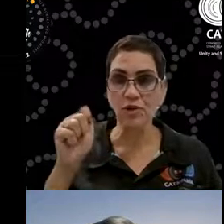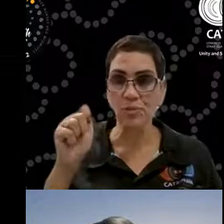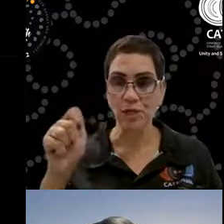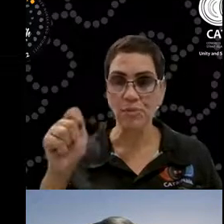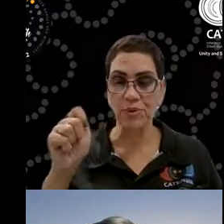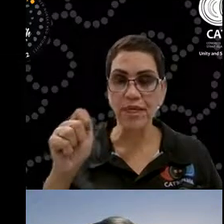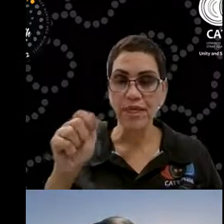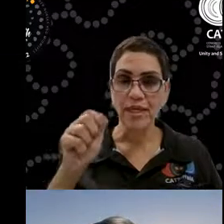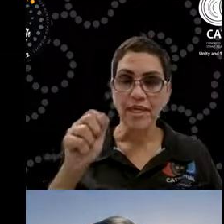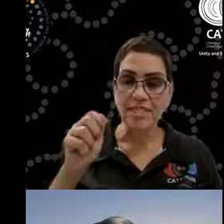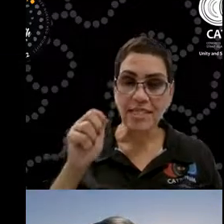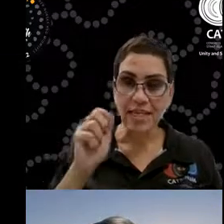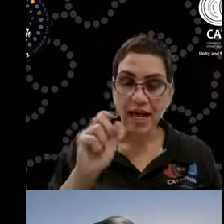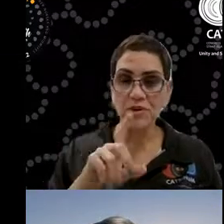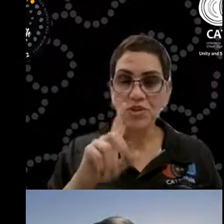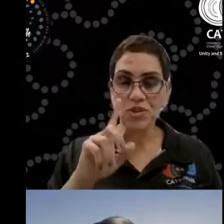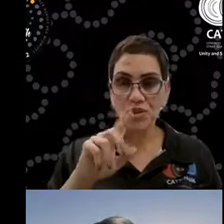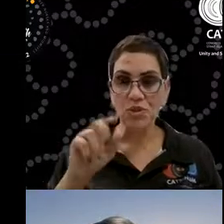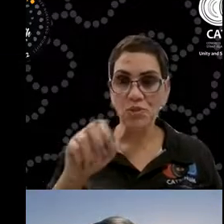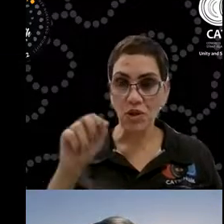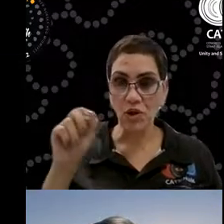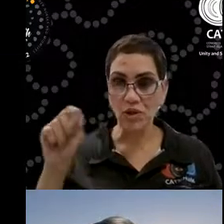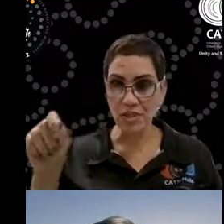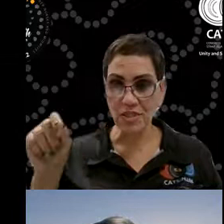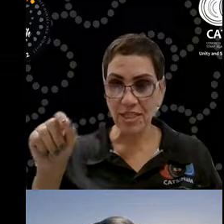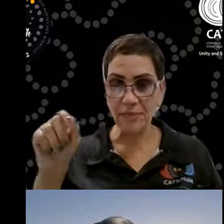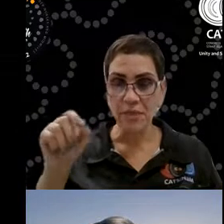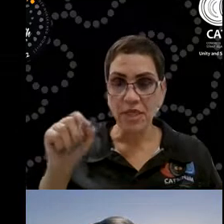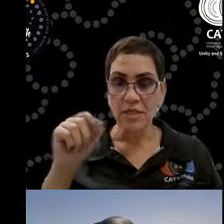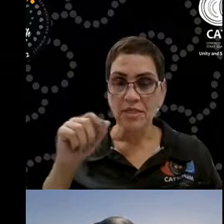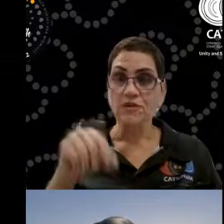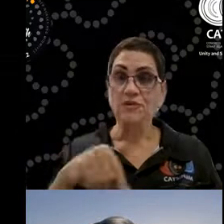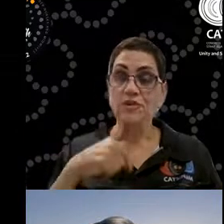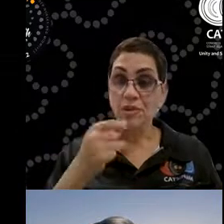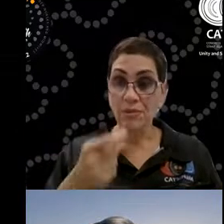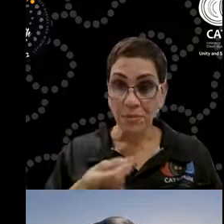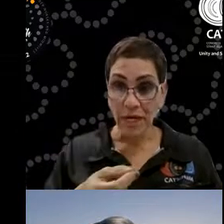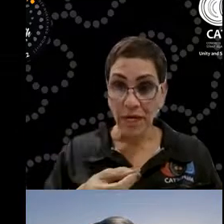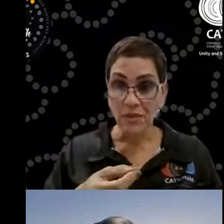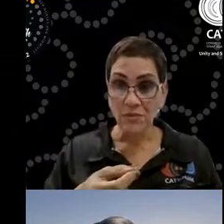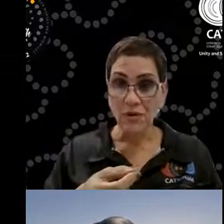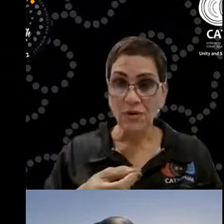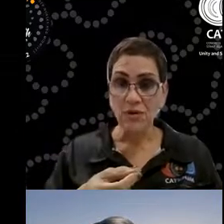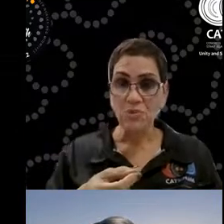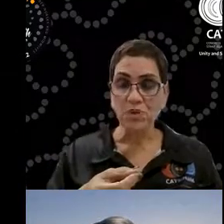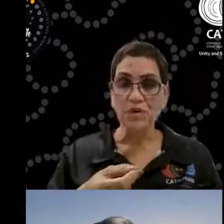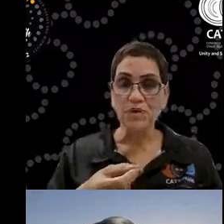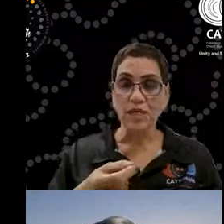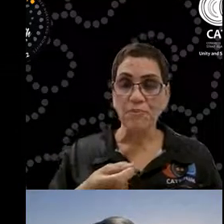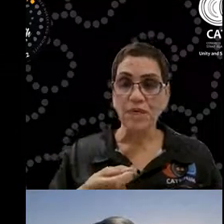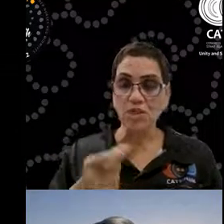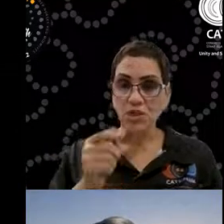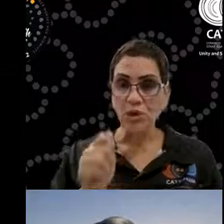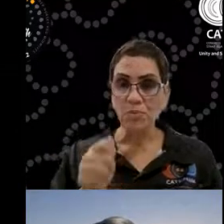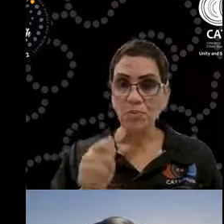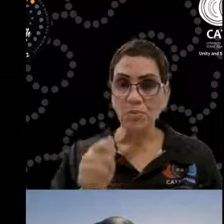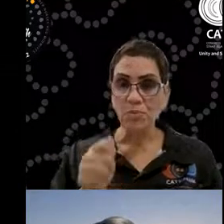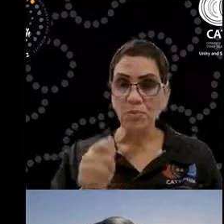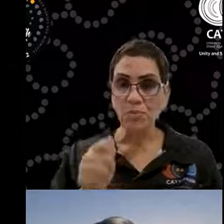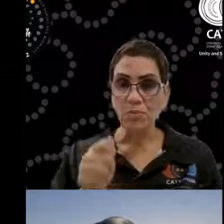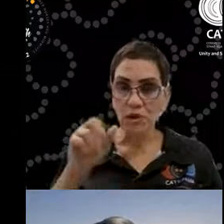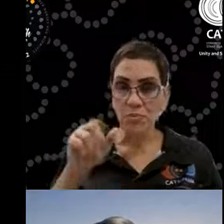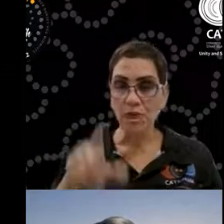Torres Strait Islander people, is that encourages you to work consciously. So if you do embark and enrol on this program, it's